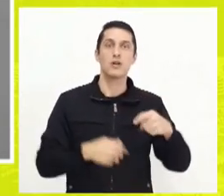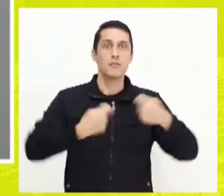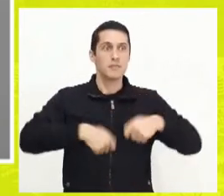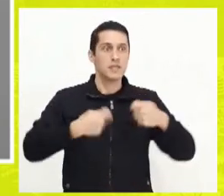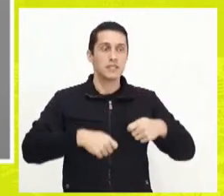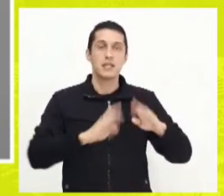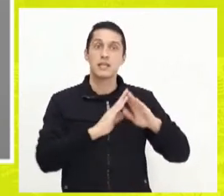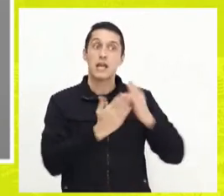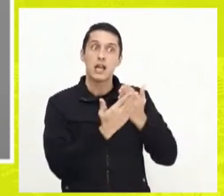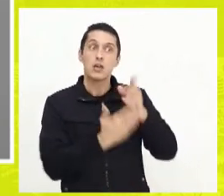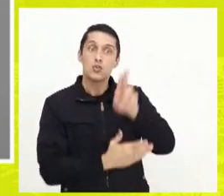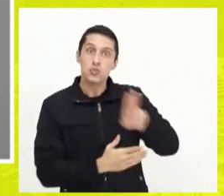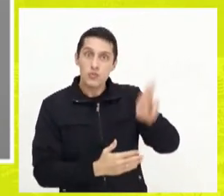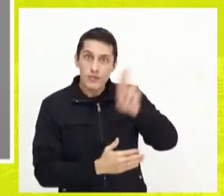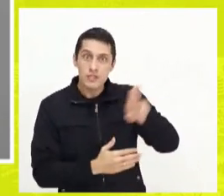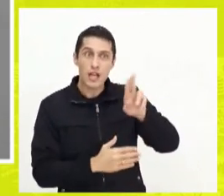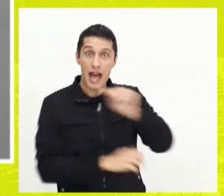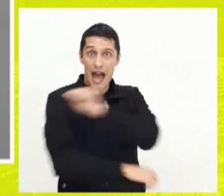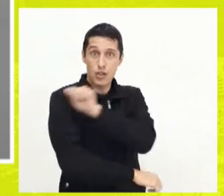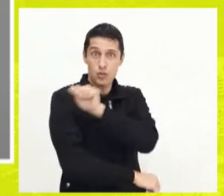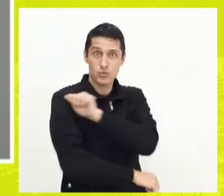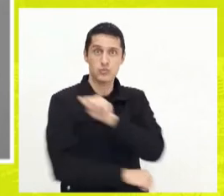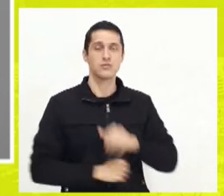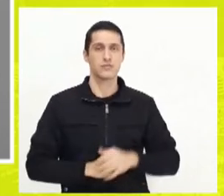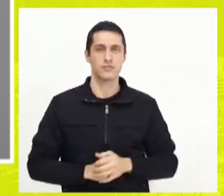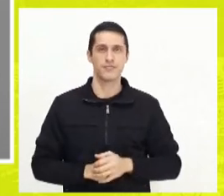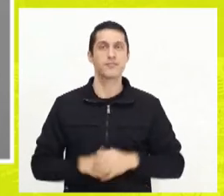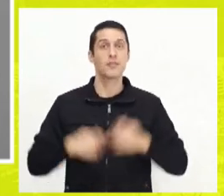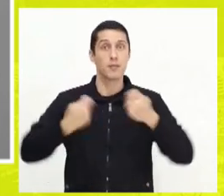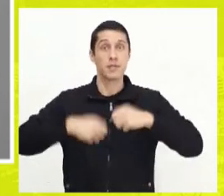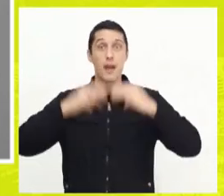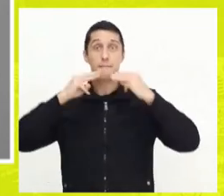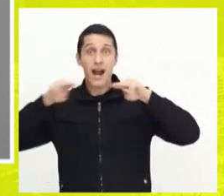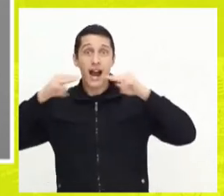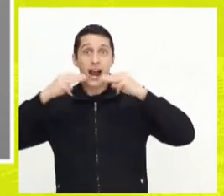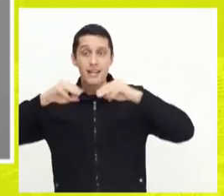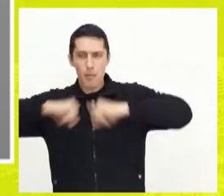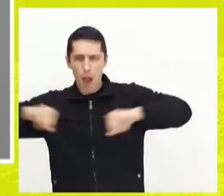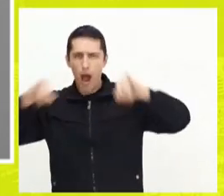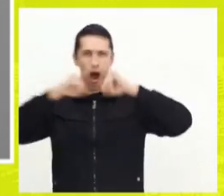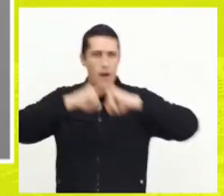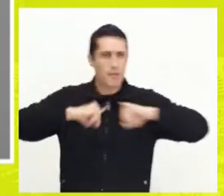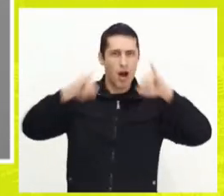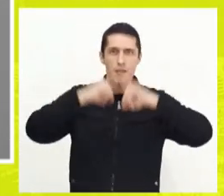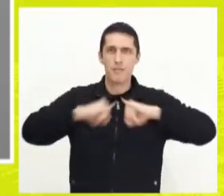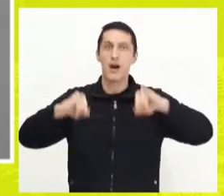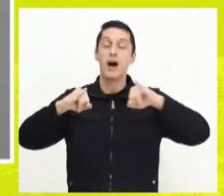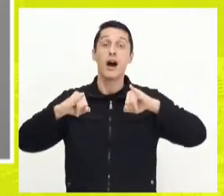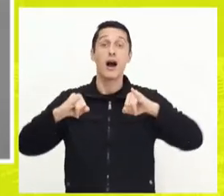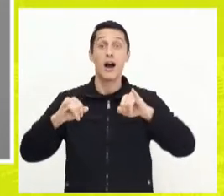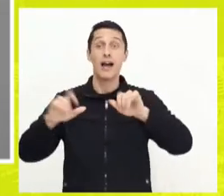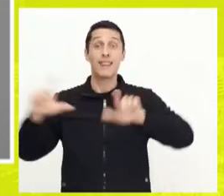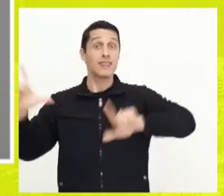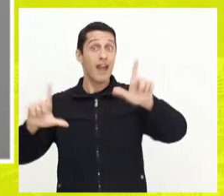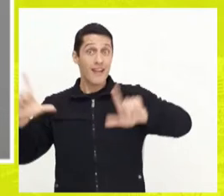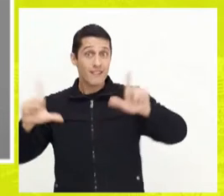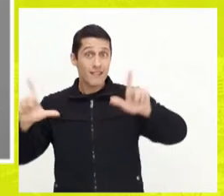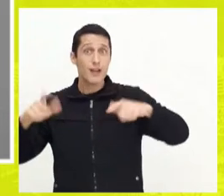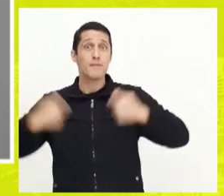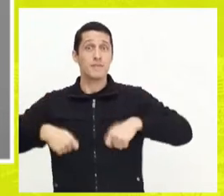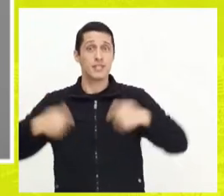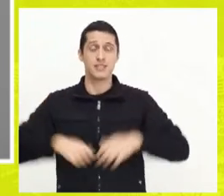people uh in in media literacy marketing people advertising people